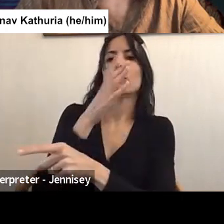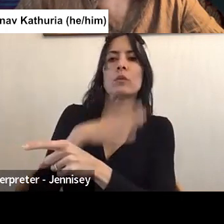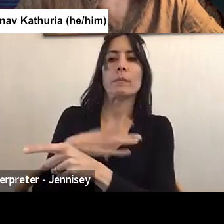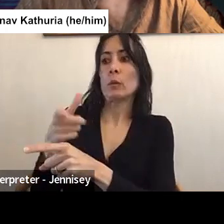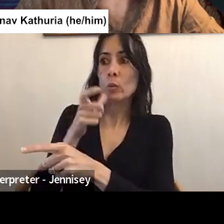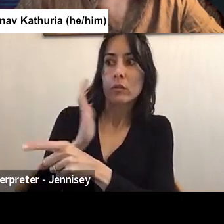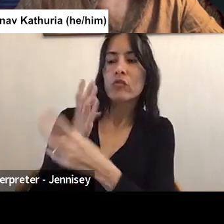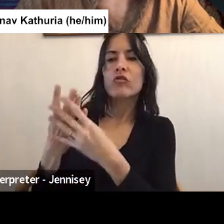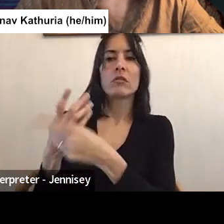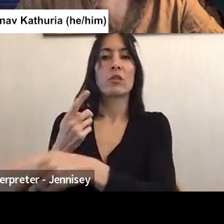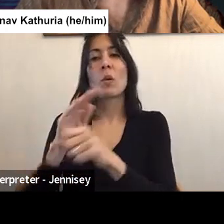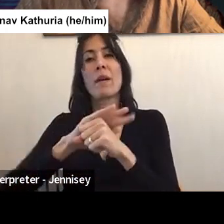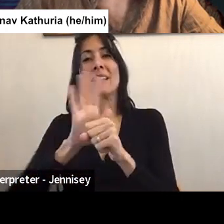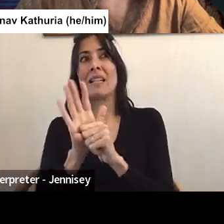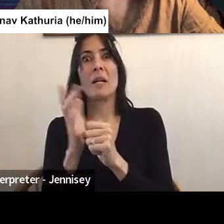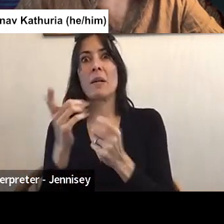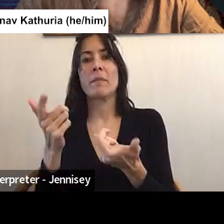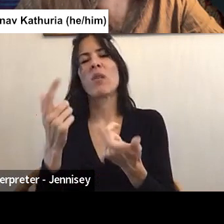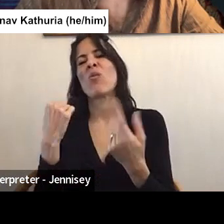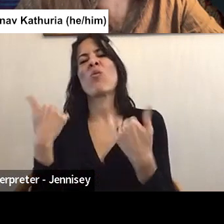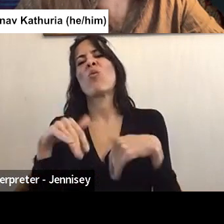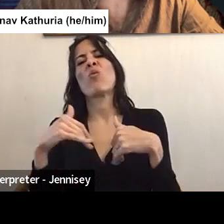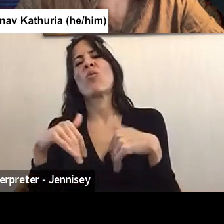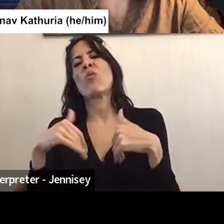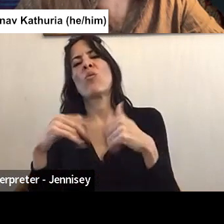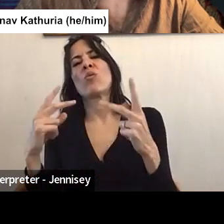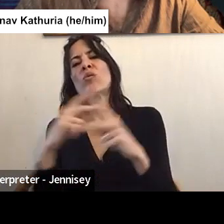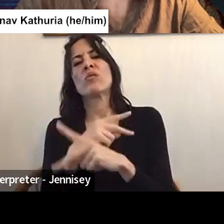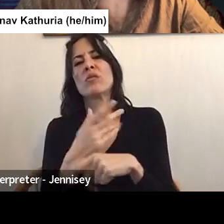and incarceration. And so we